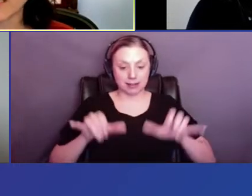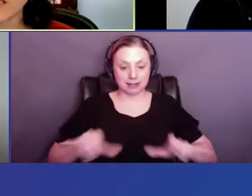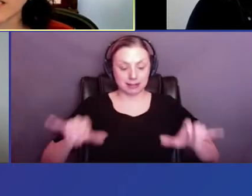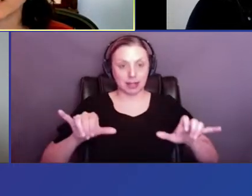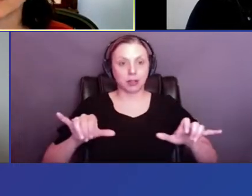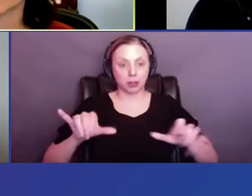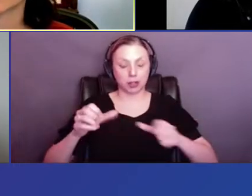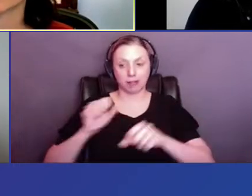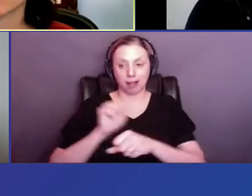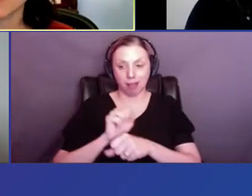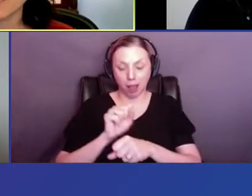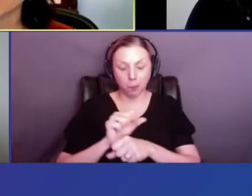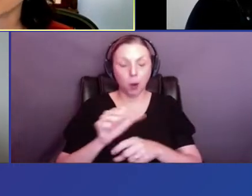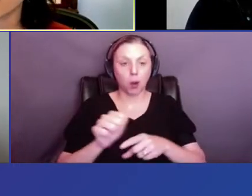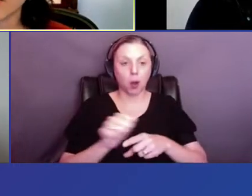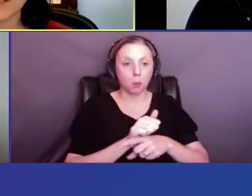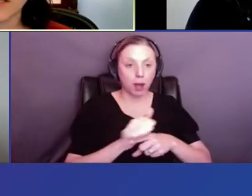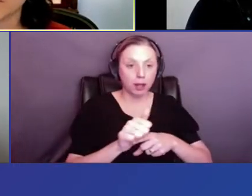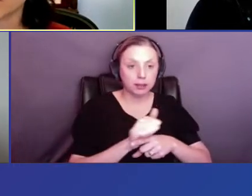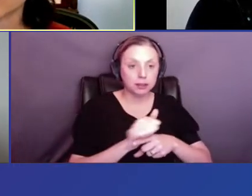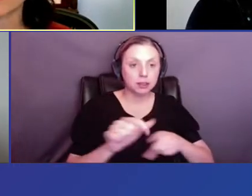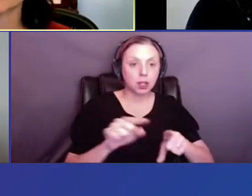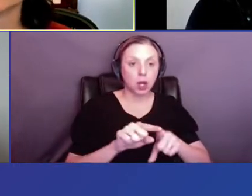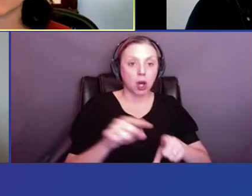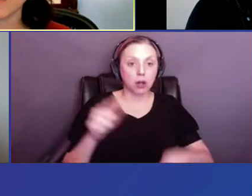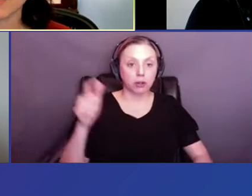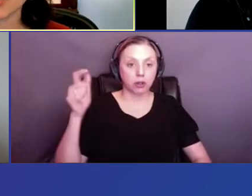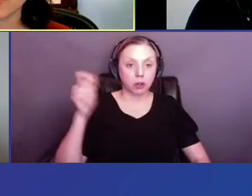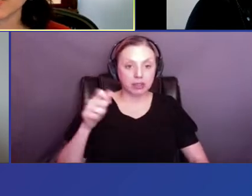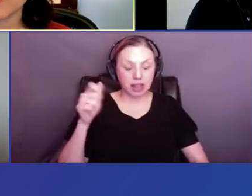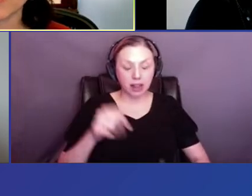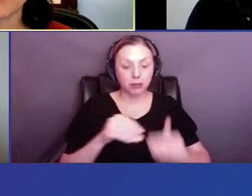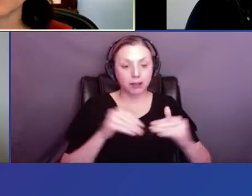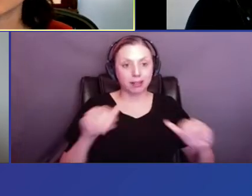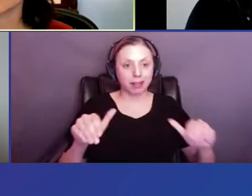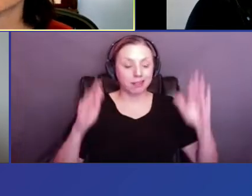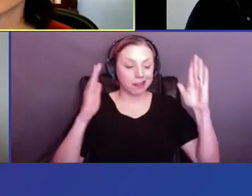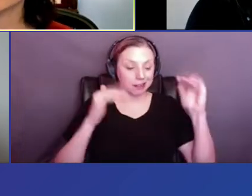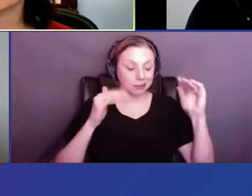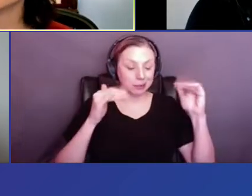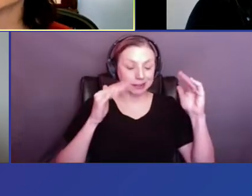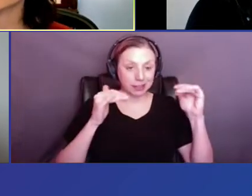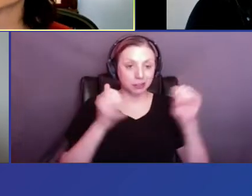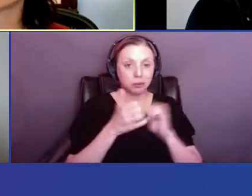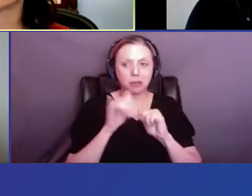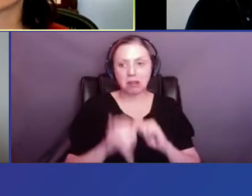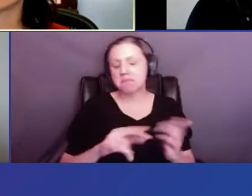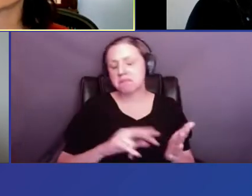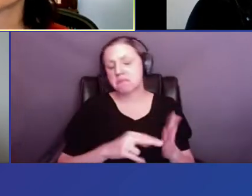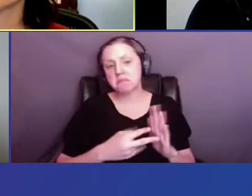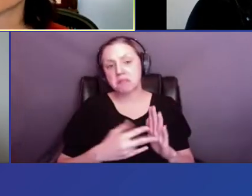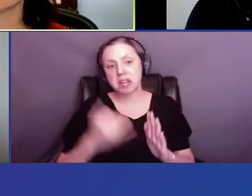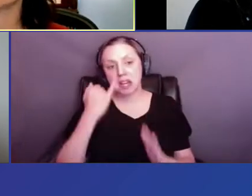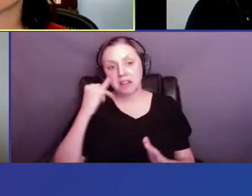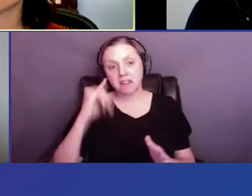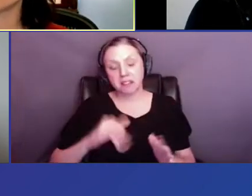know, practices and salary levels, expectations around that. If that's something that is widely accepted or shared,